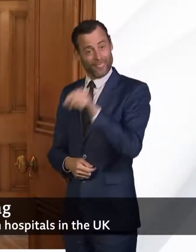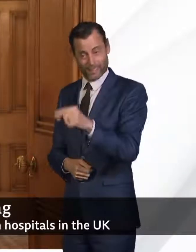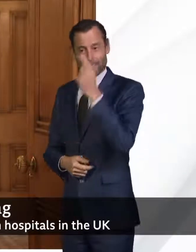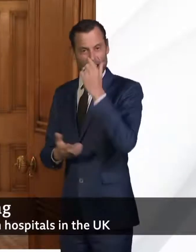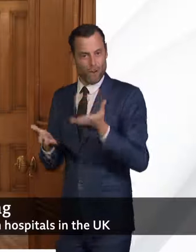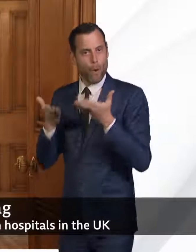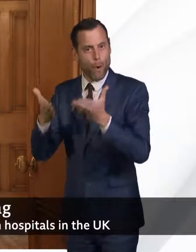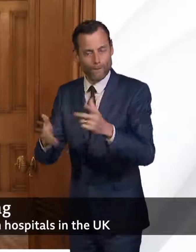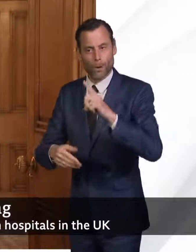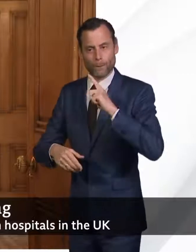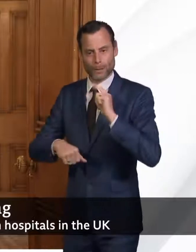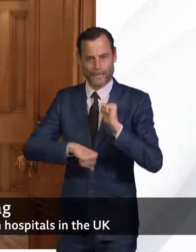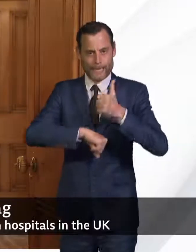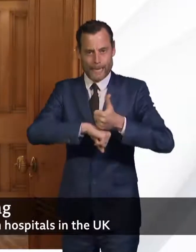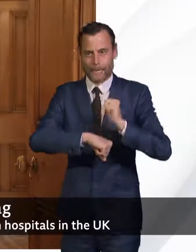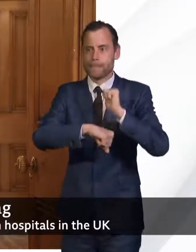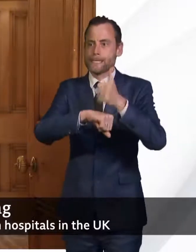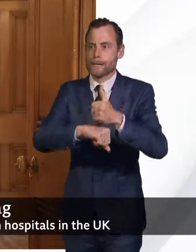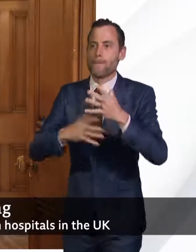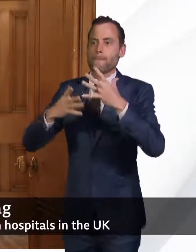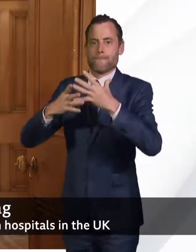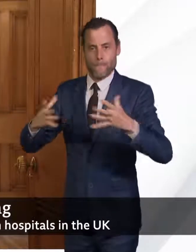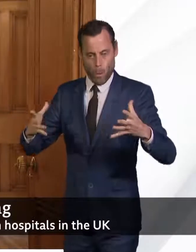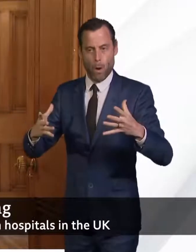capacity for testing thus far.